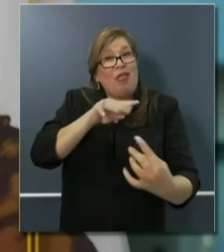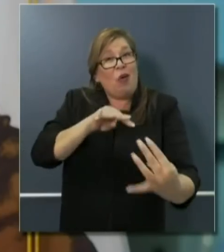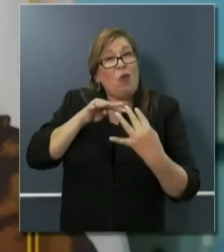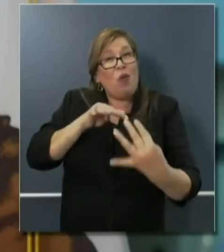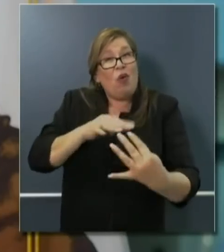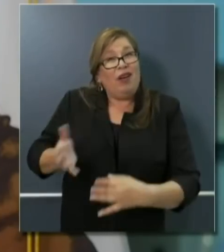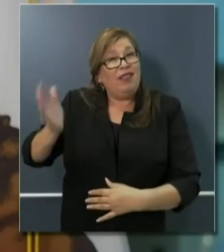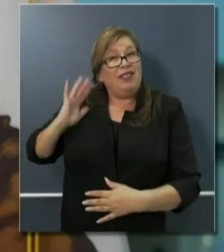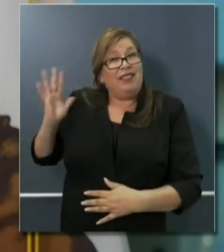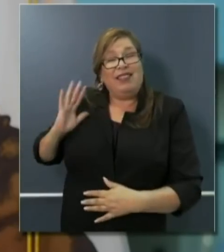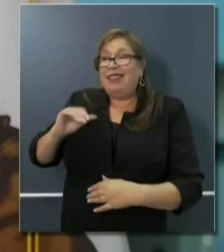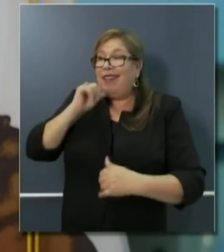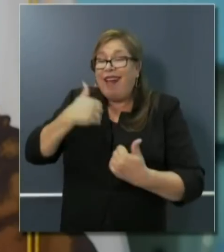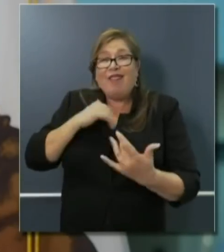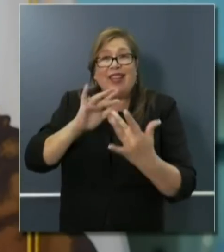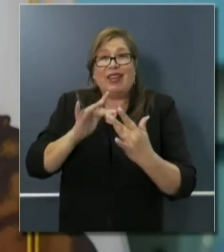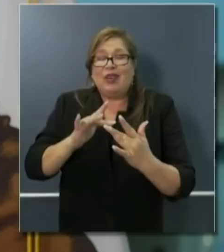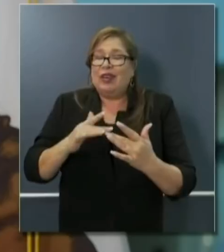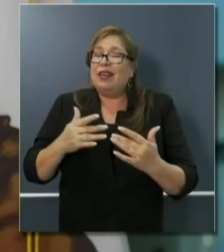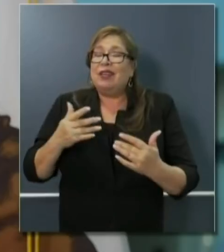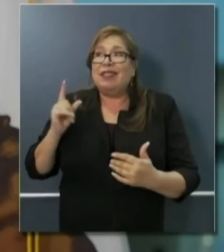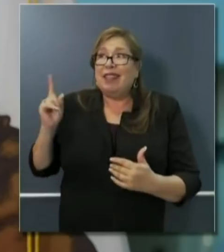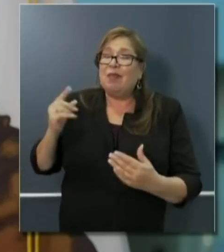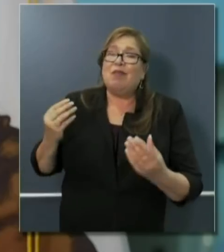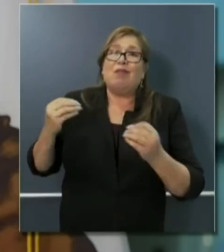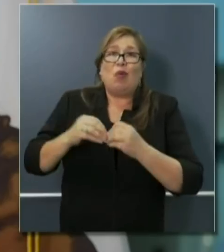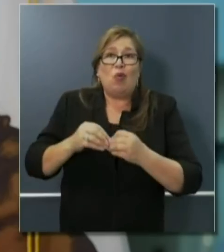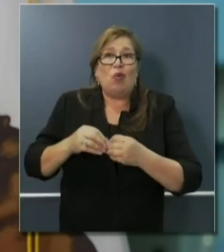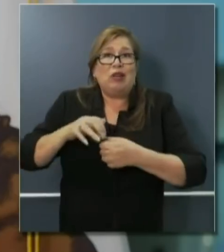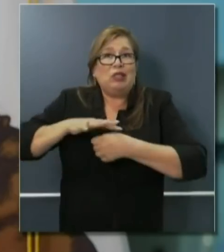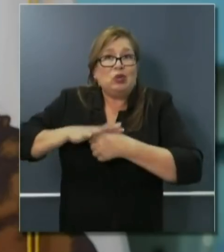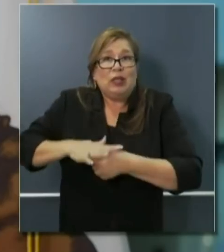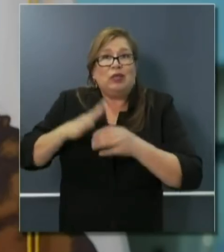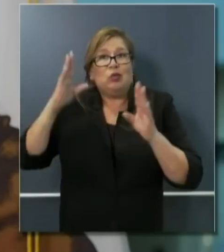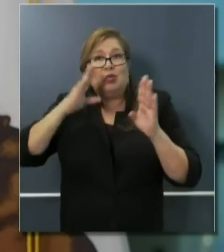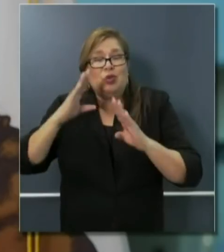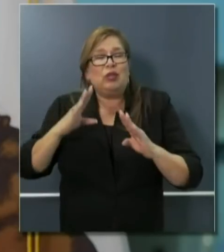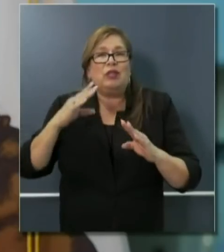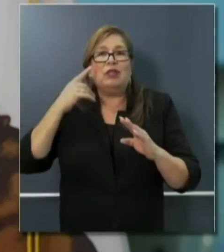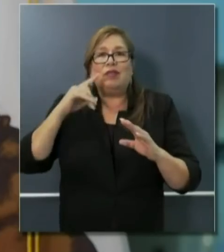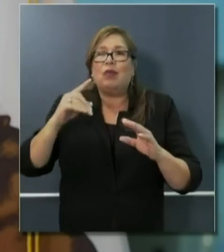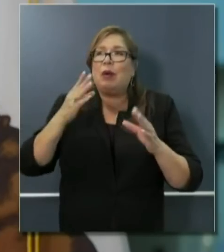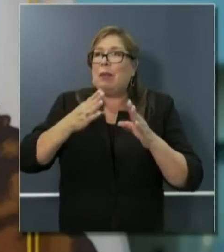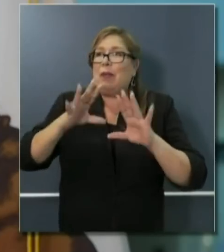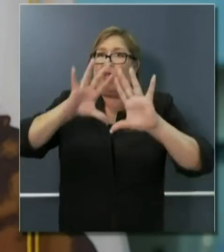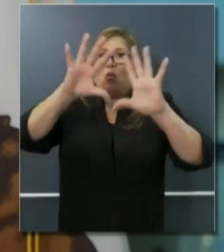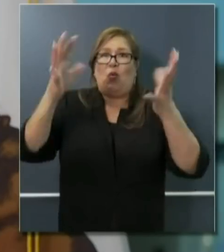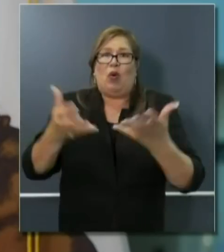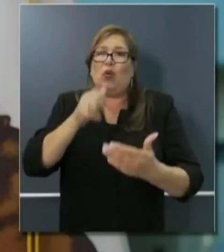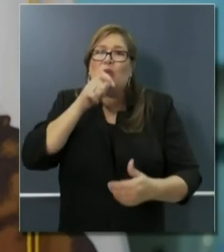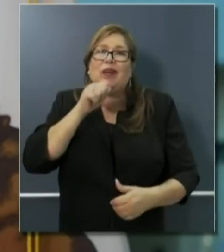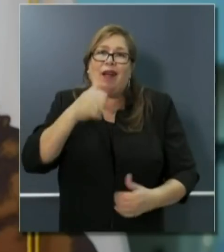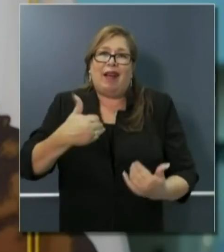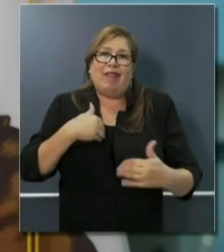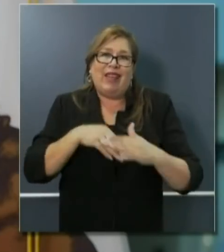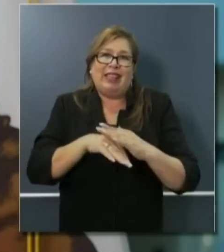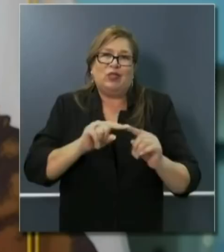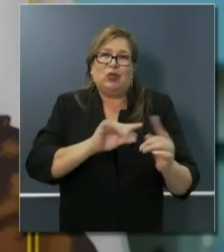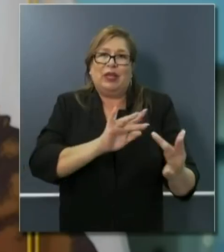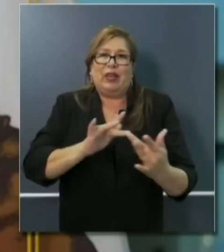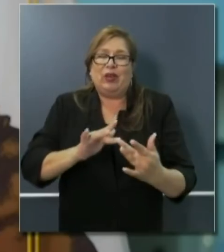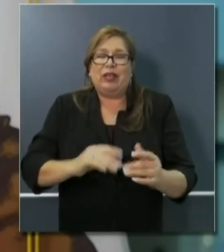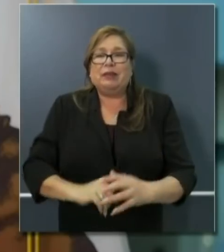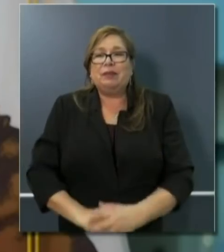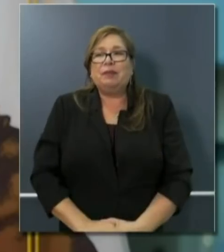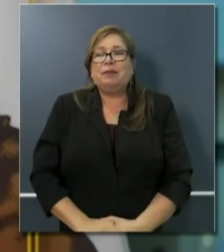moment in an even deeper moment of anxiety for millions, billions of people around the world. Rachel Bluth, Kaiser Health